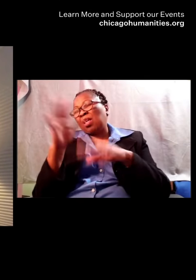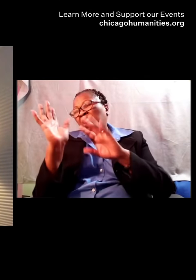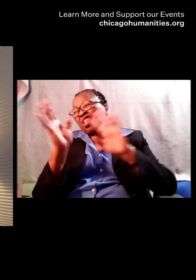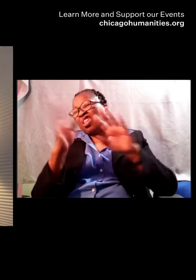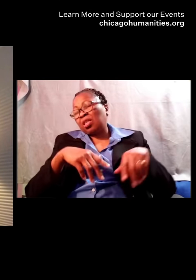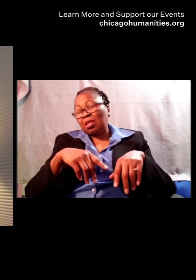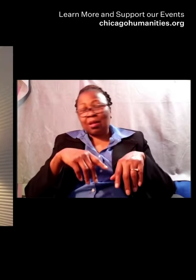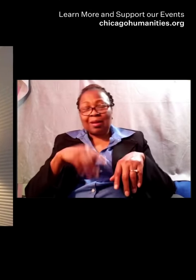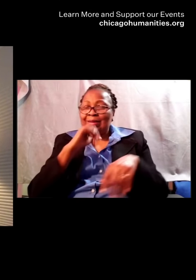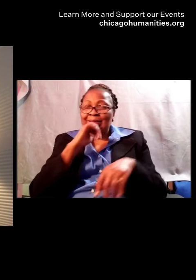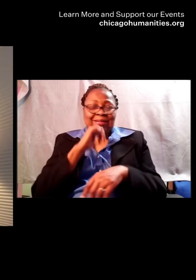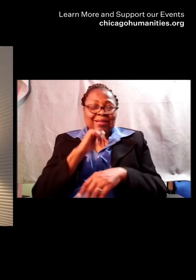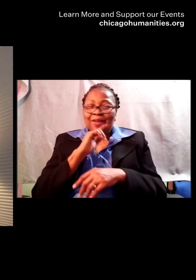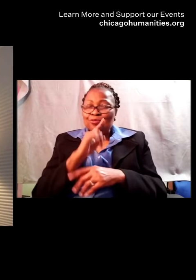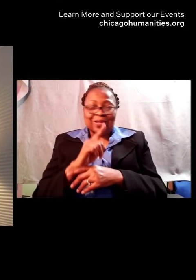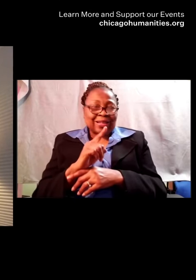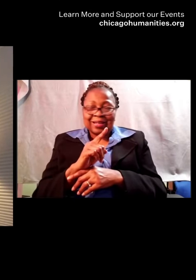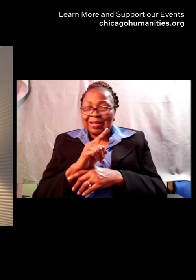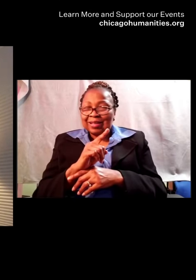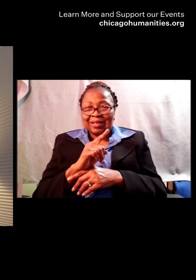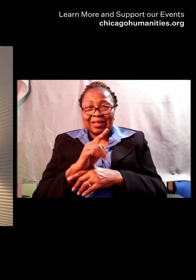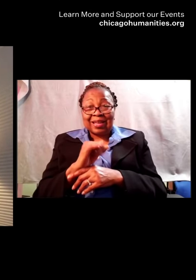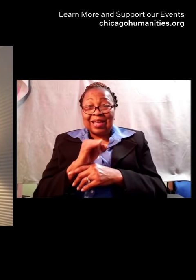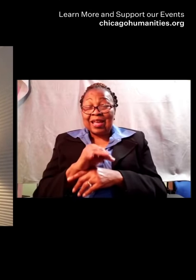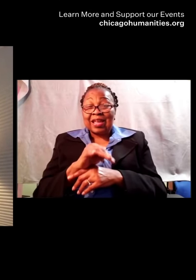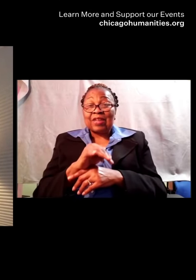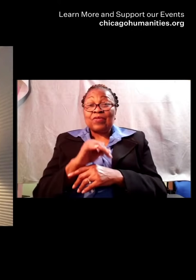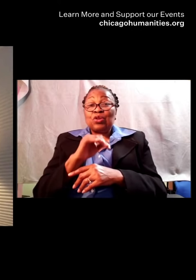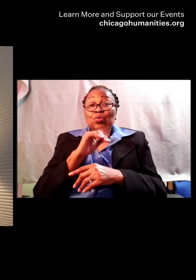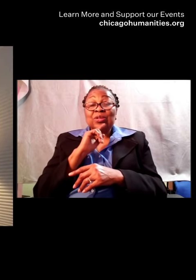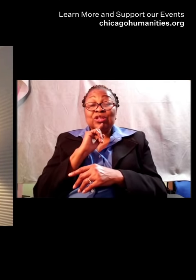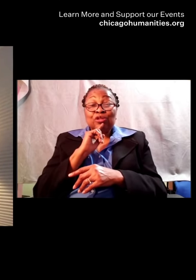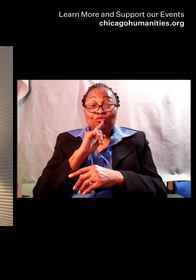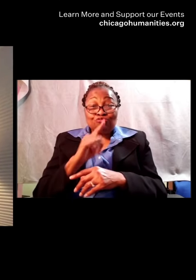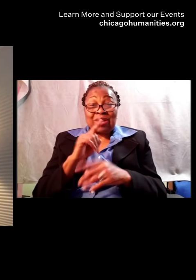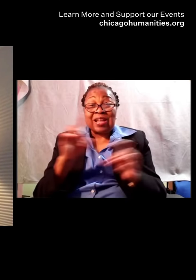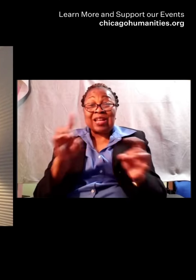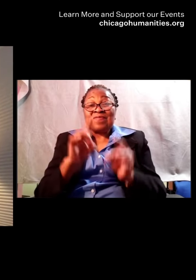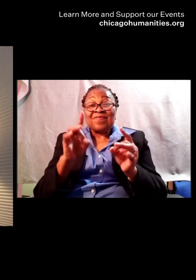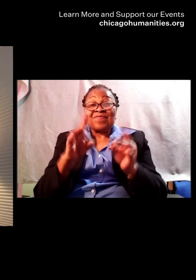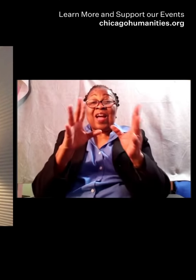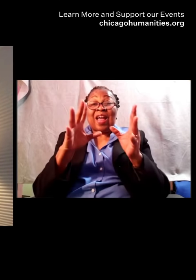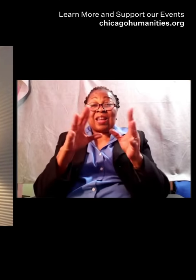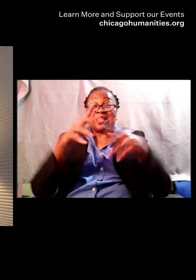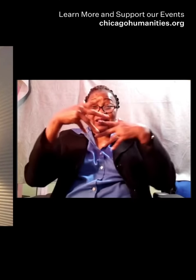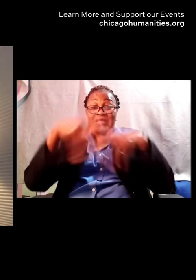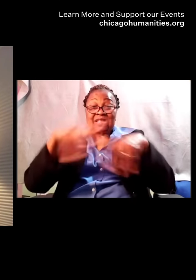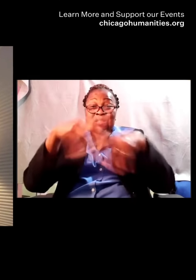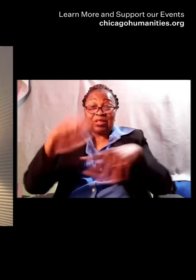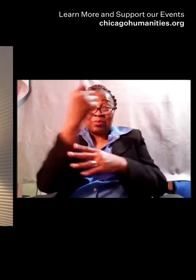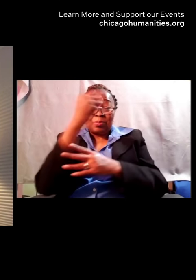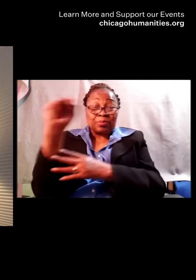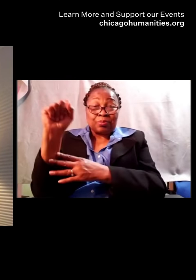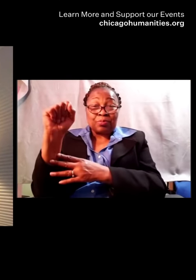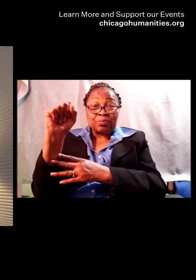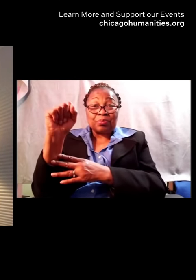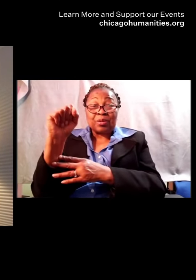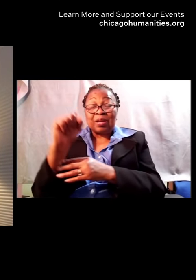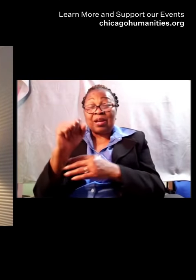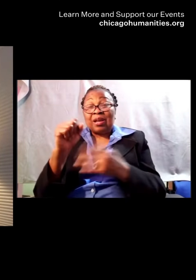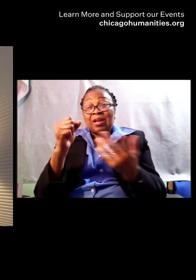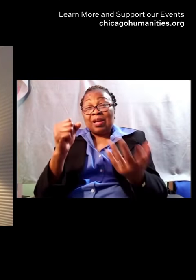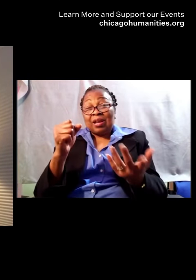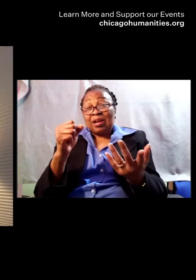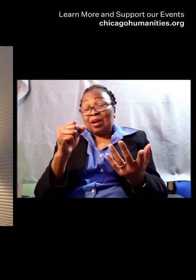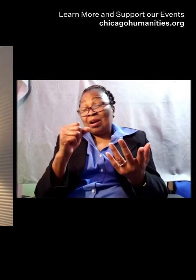Not really. If you want to look at really violent demonstrations and sort of outbreaks